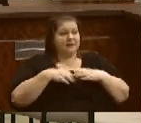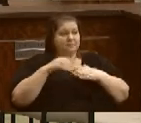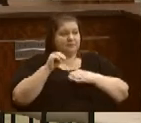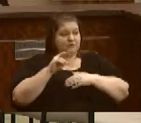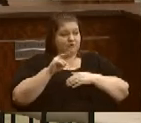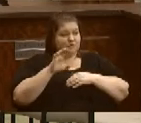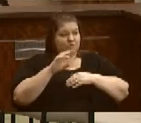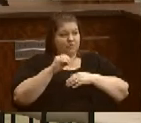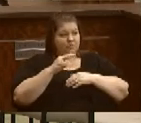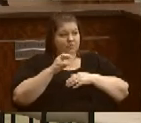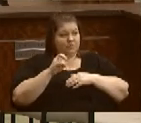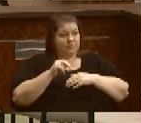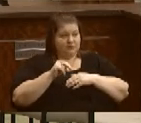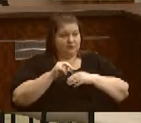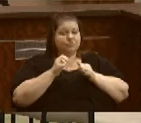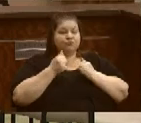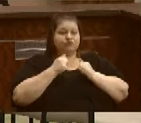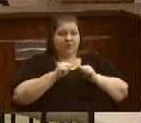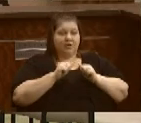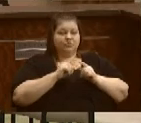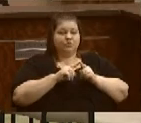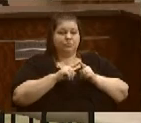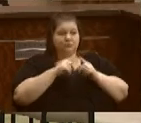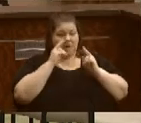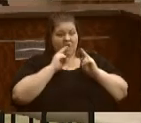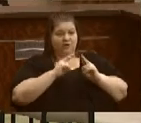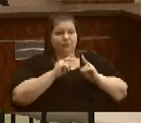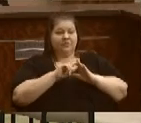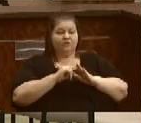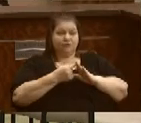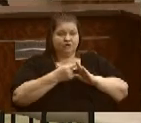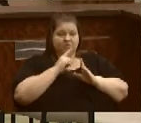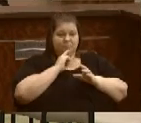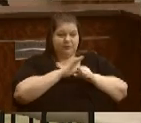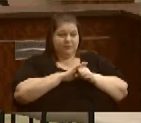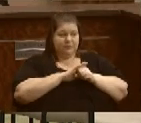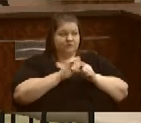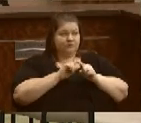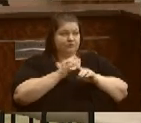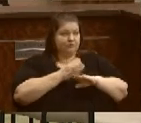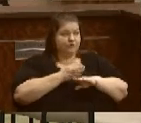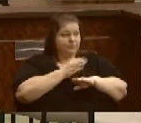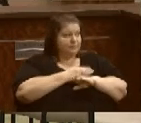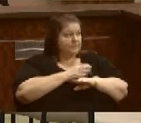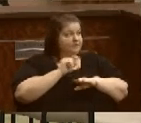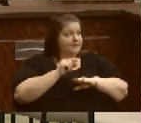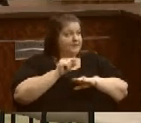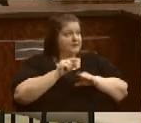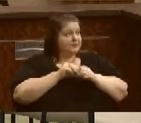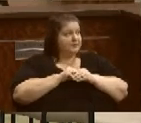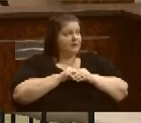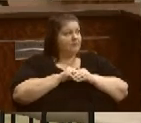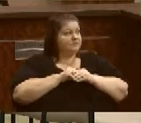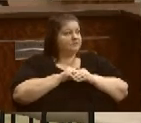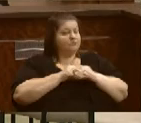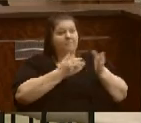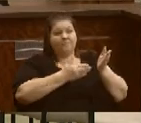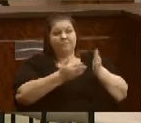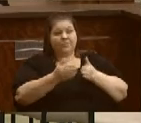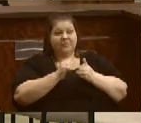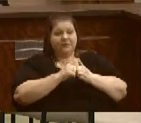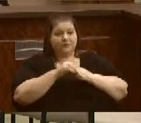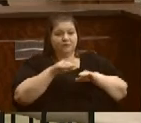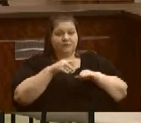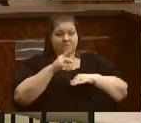I think, tried to honor the original commitment and improve a little bit, and one of the major improvements was bringing that swimming pool